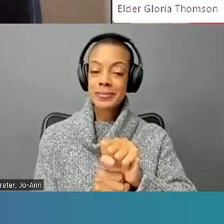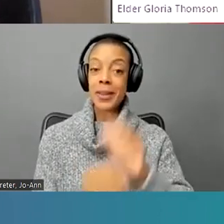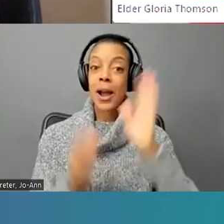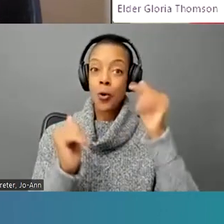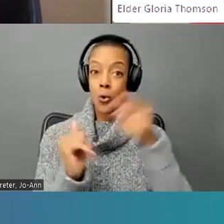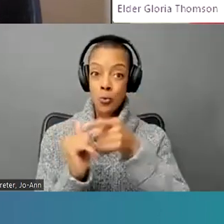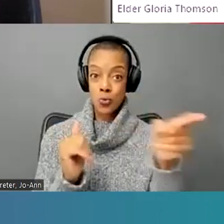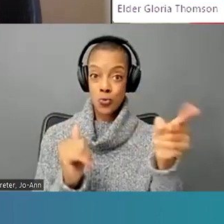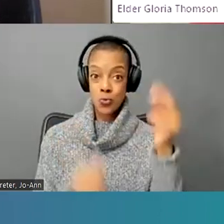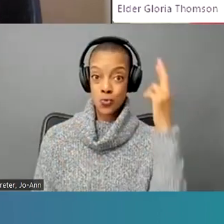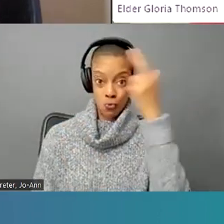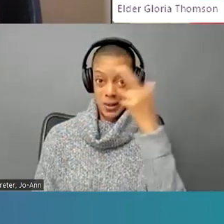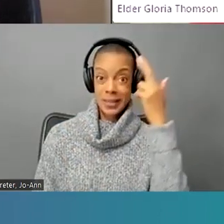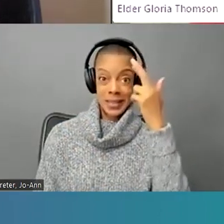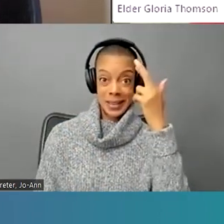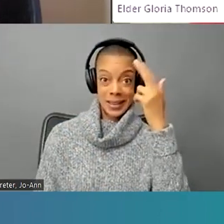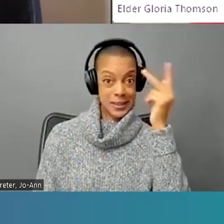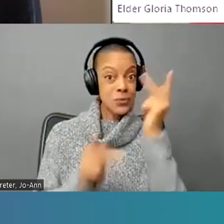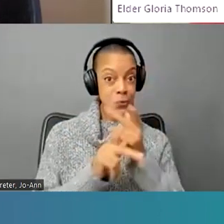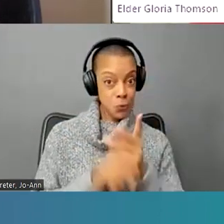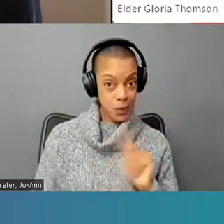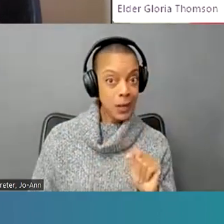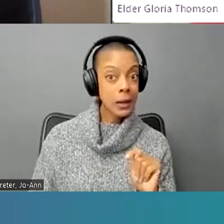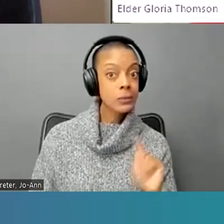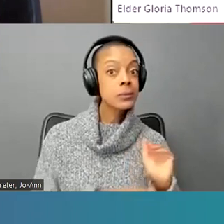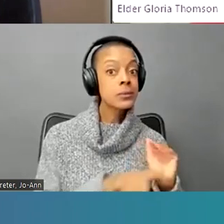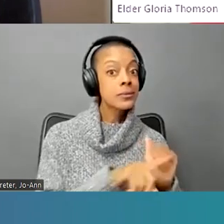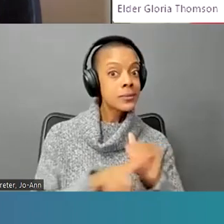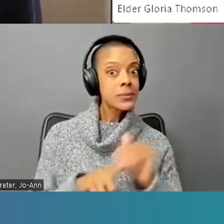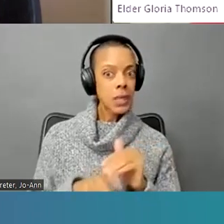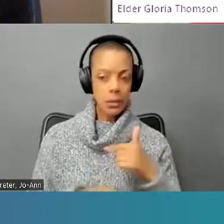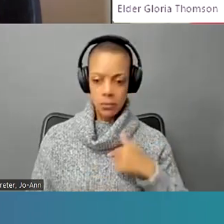I hope that you realize that it comes from my heart,